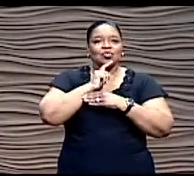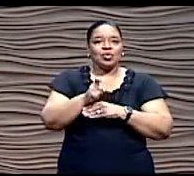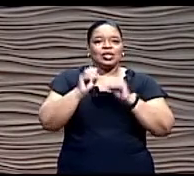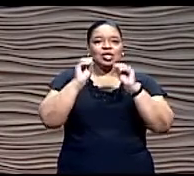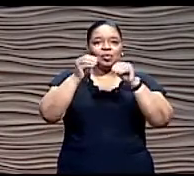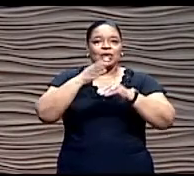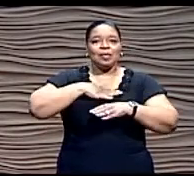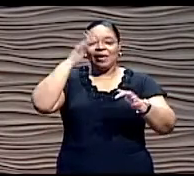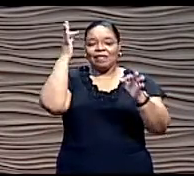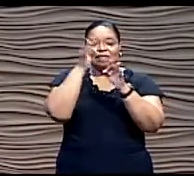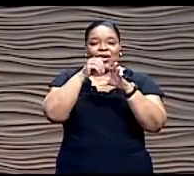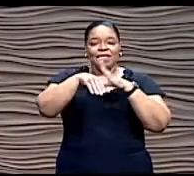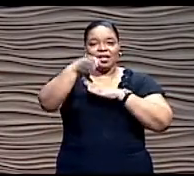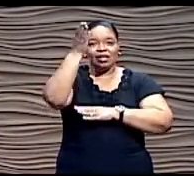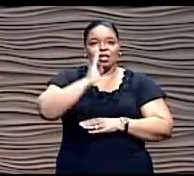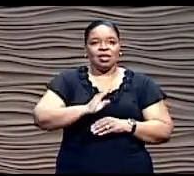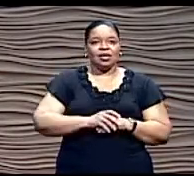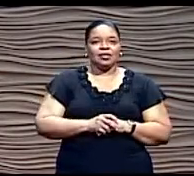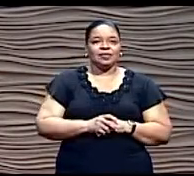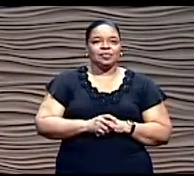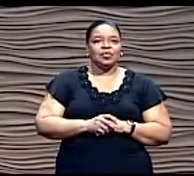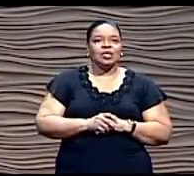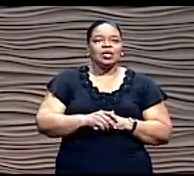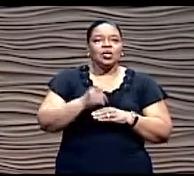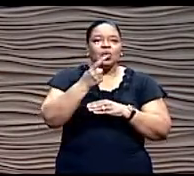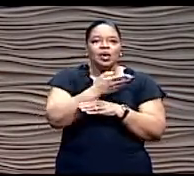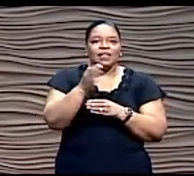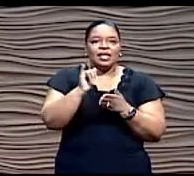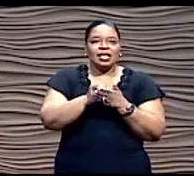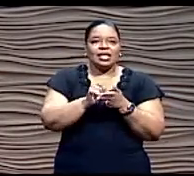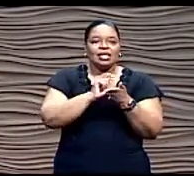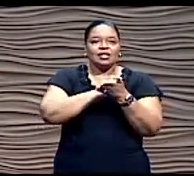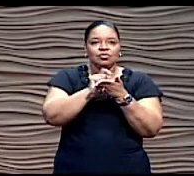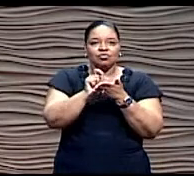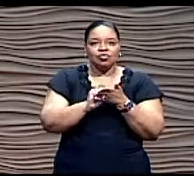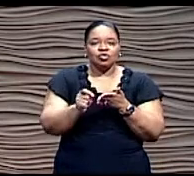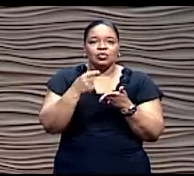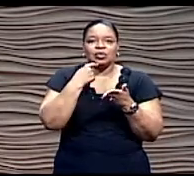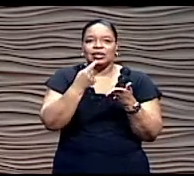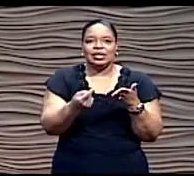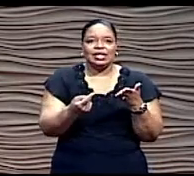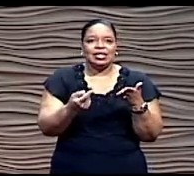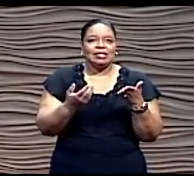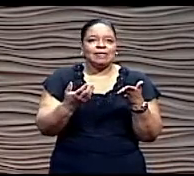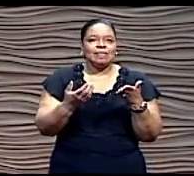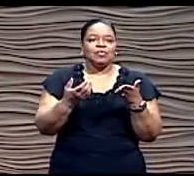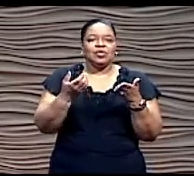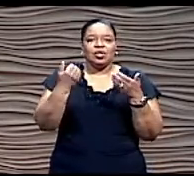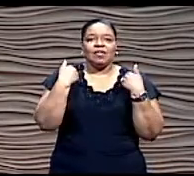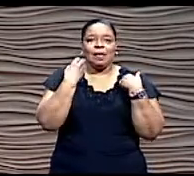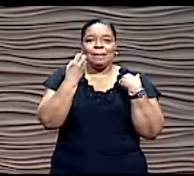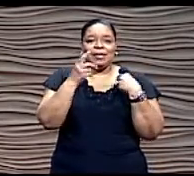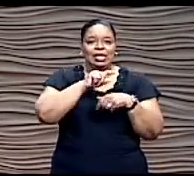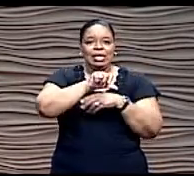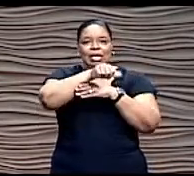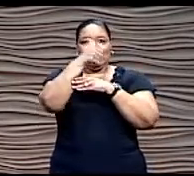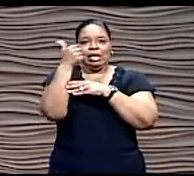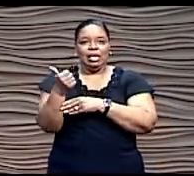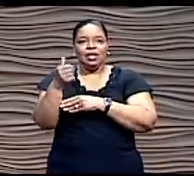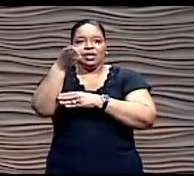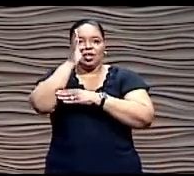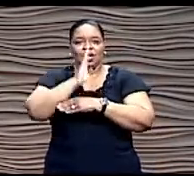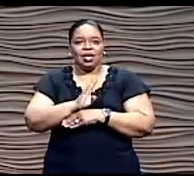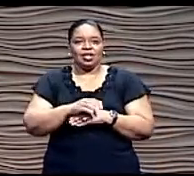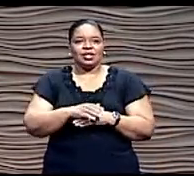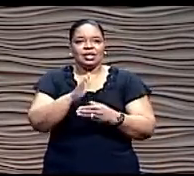in God. One of the things that the scripture points out is that there were many other gods. And the